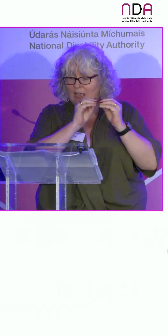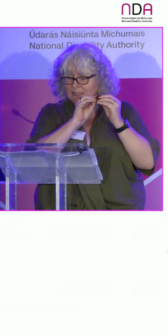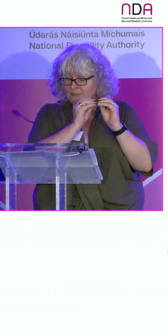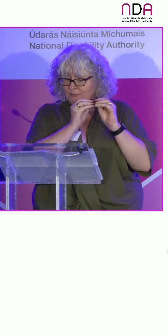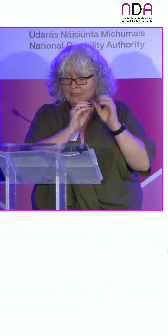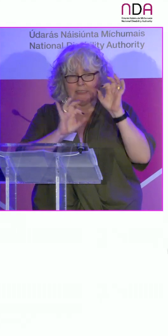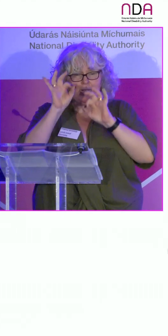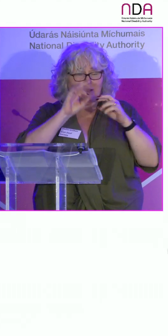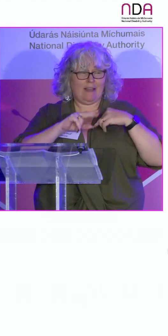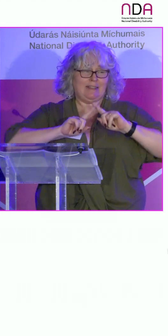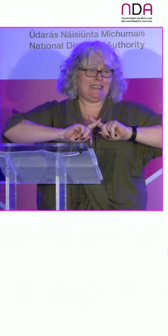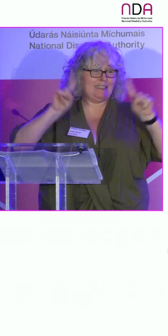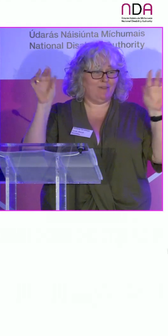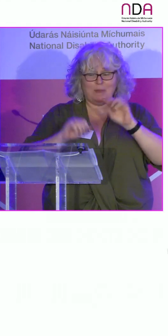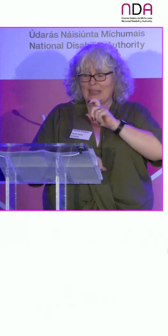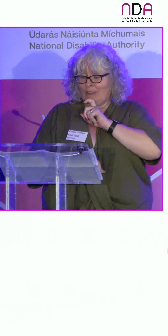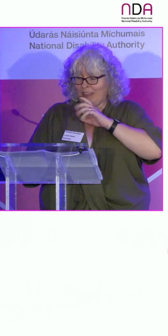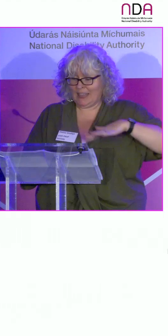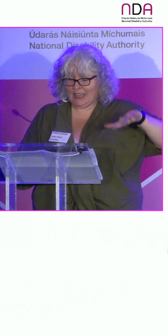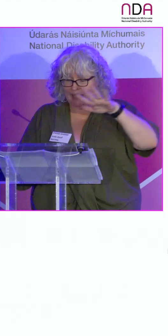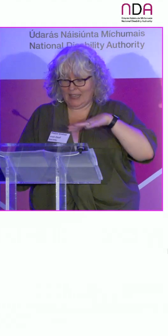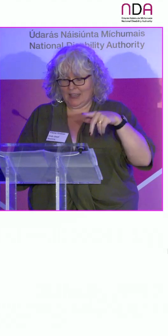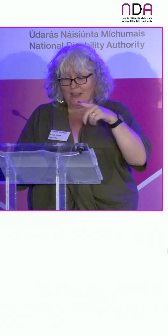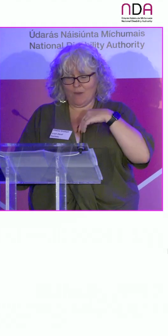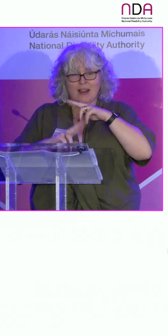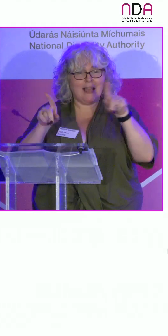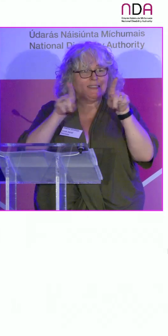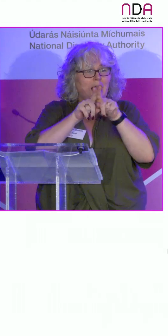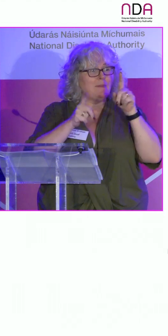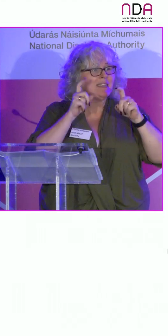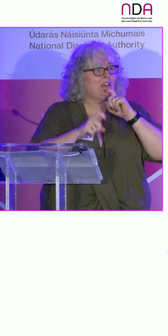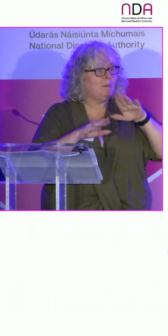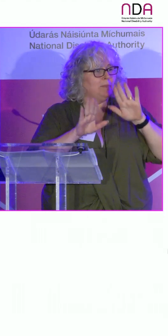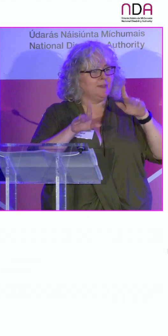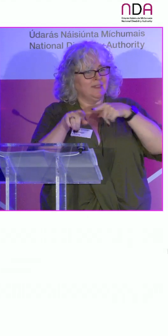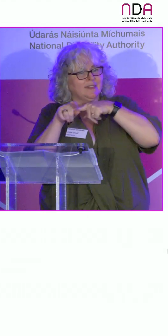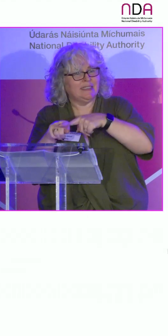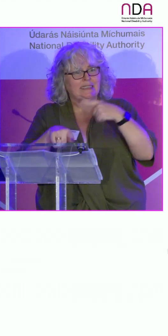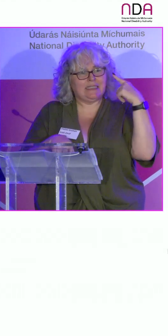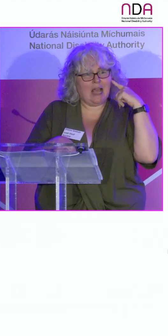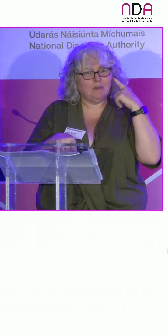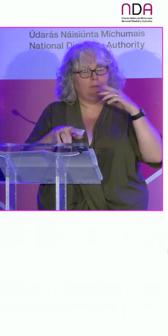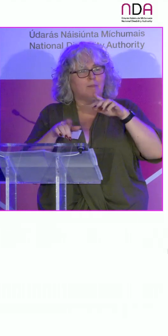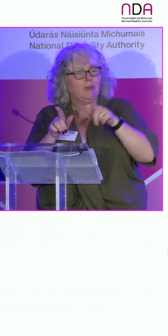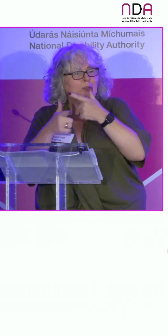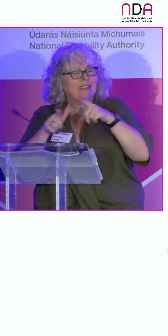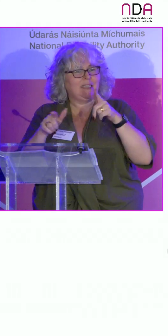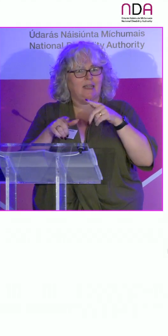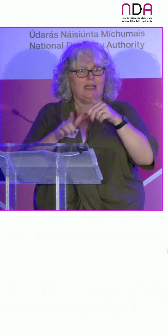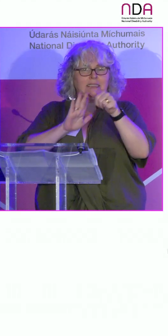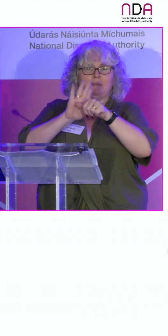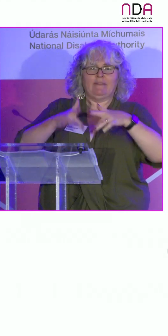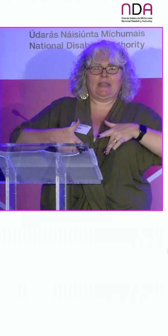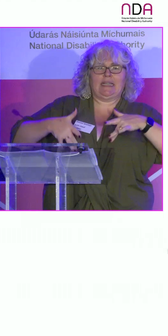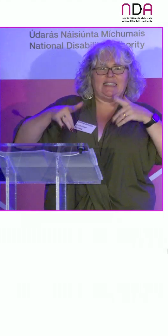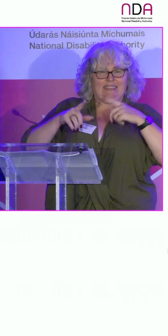creative arts. You can see the different events that non-deaf people enjoy that we can now enjoy similar to hearing people.